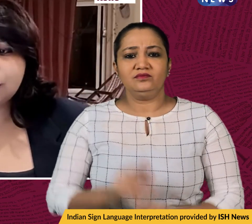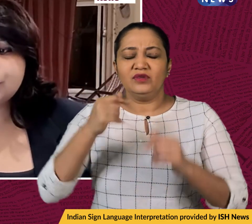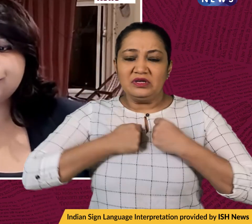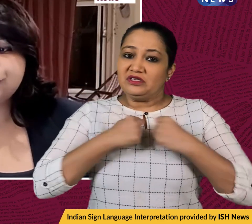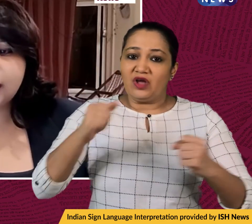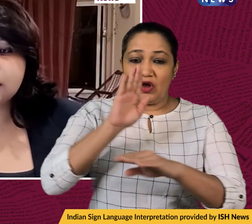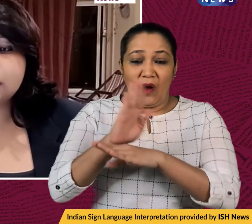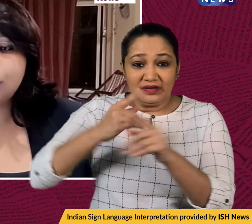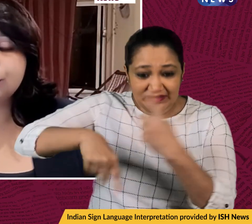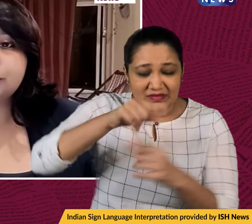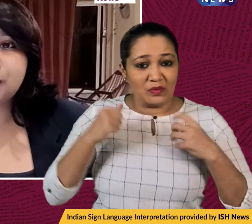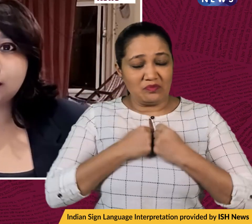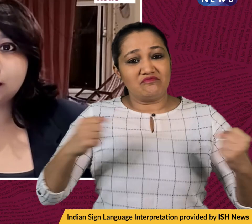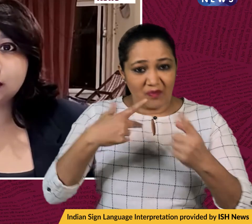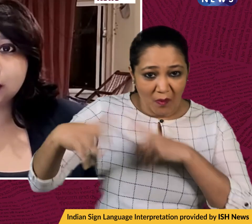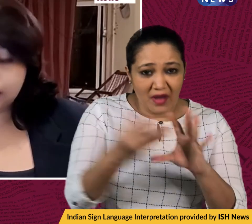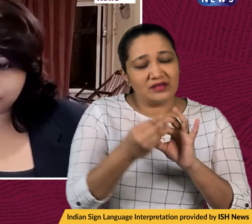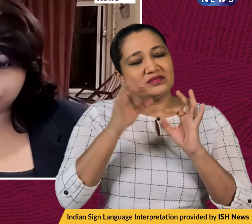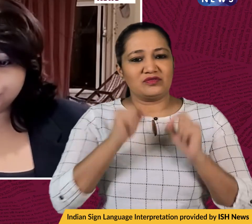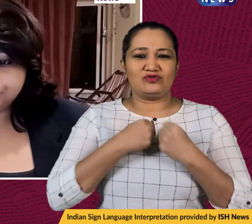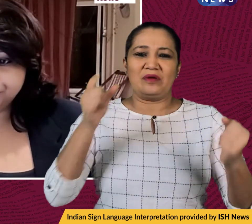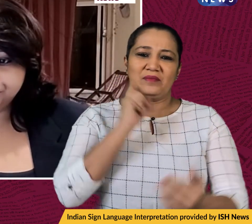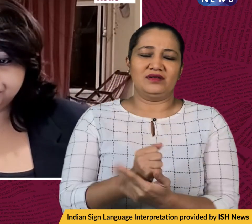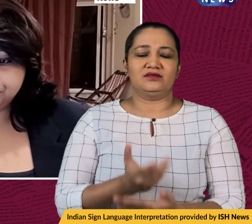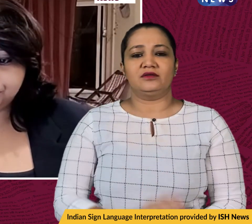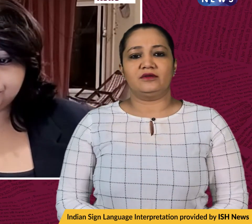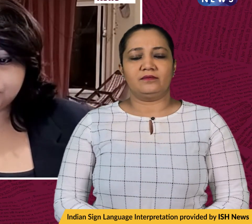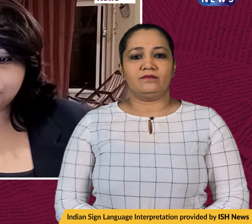needs courage to fight Congress battle," end quote.